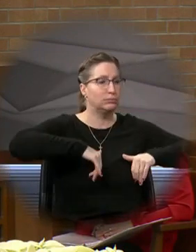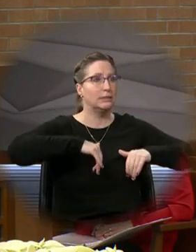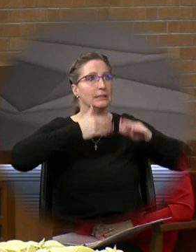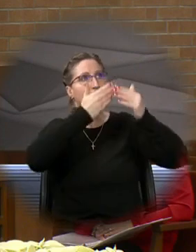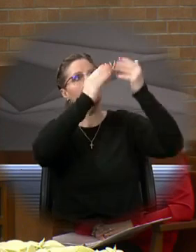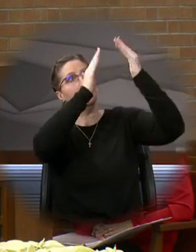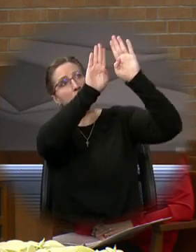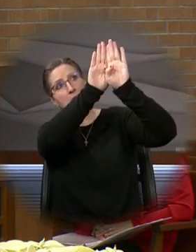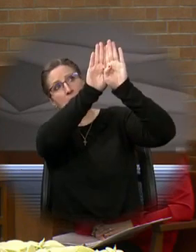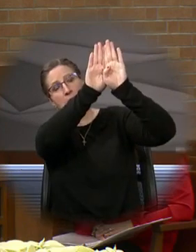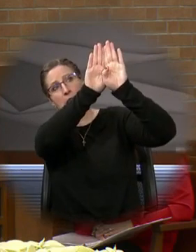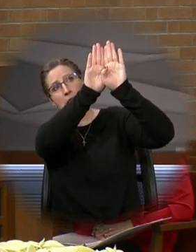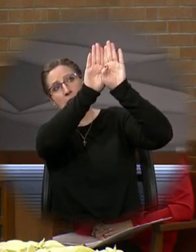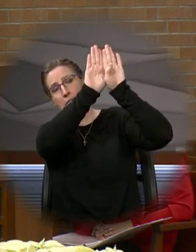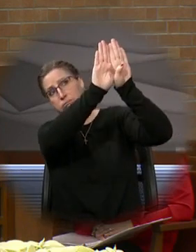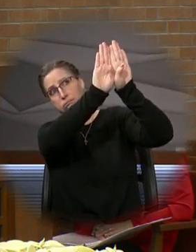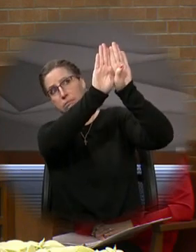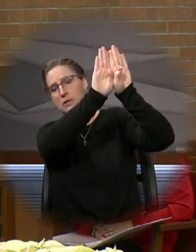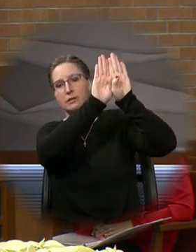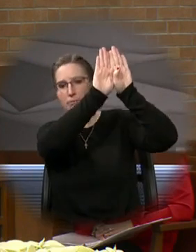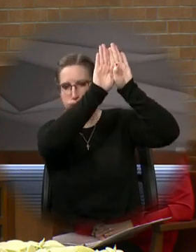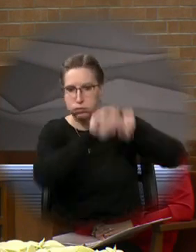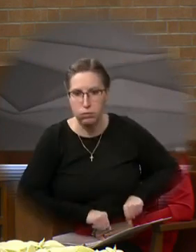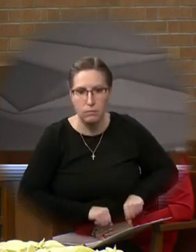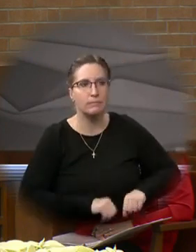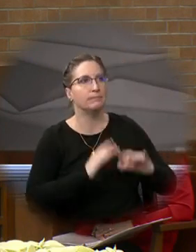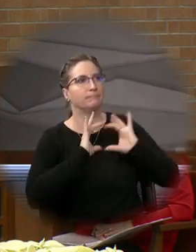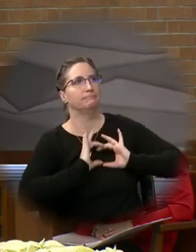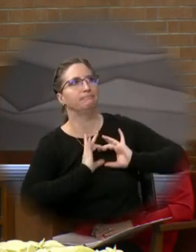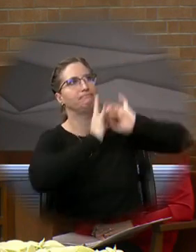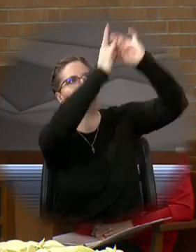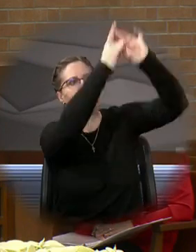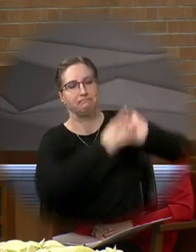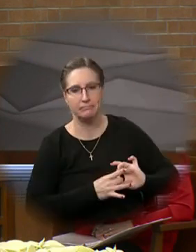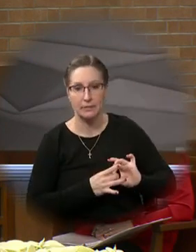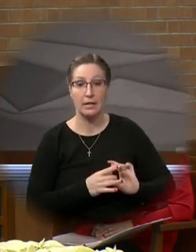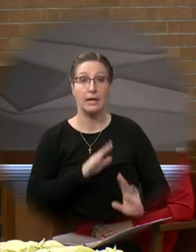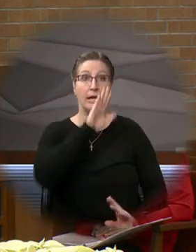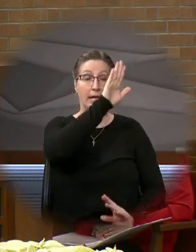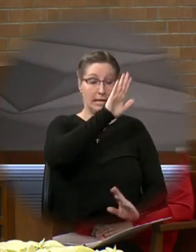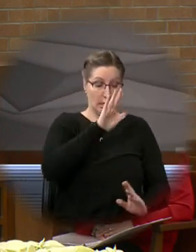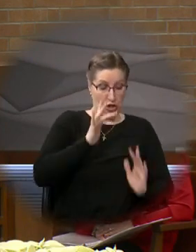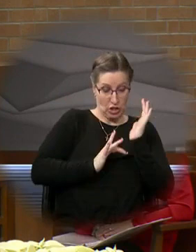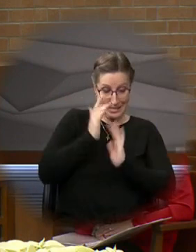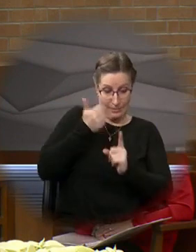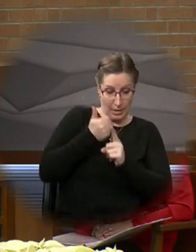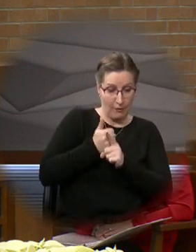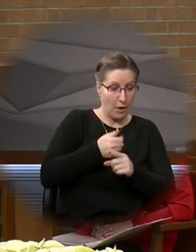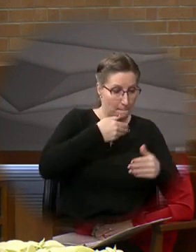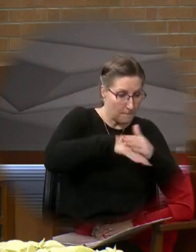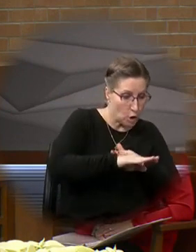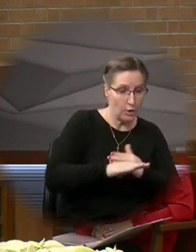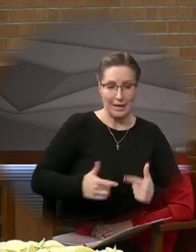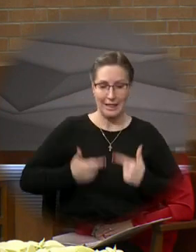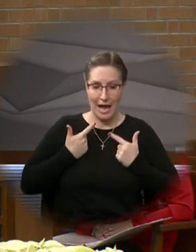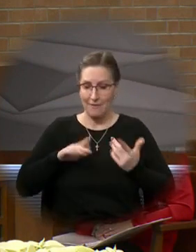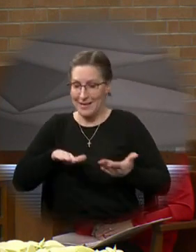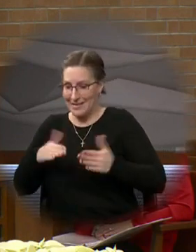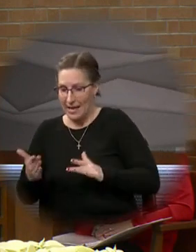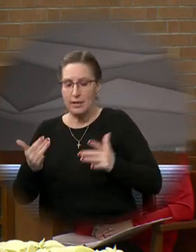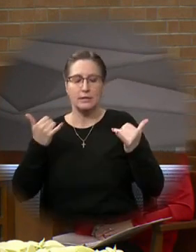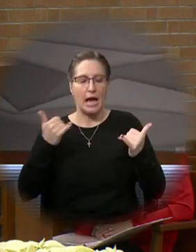himself. That in Jesus' birth, life, death, and resurrection, he has healed the